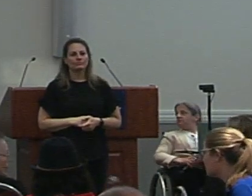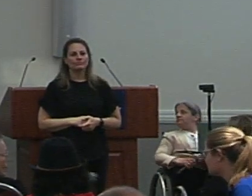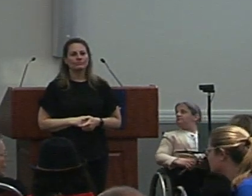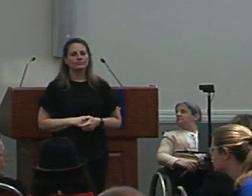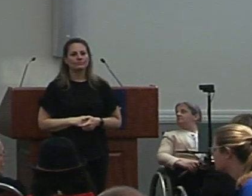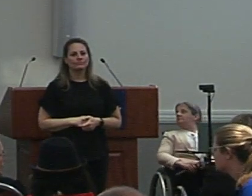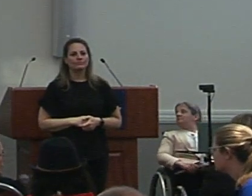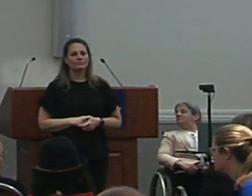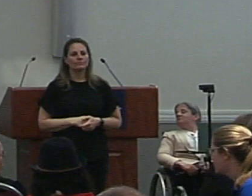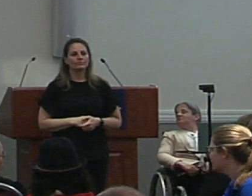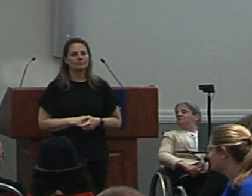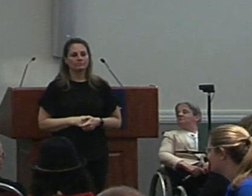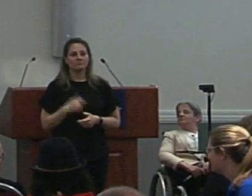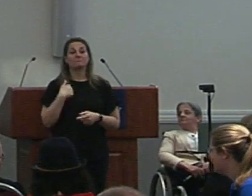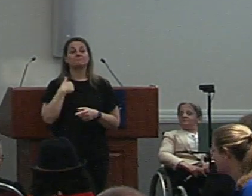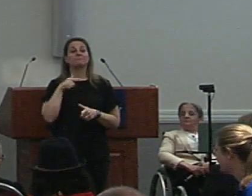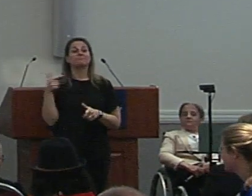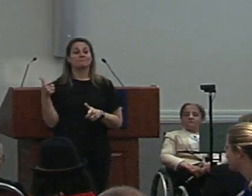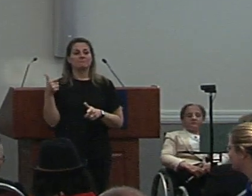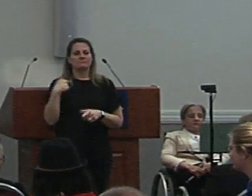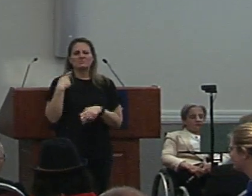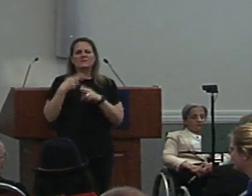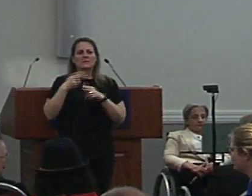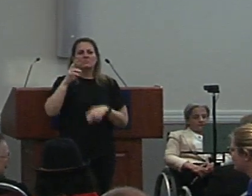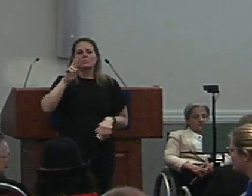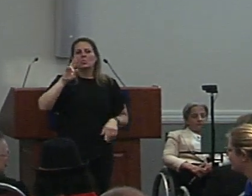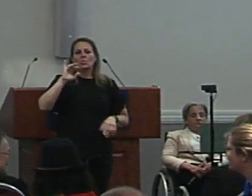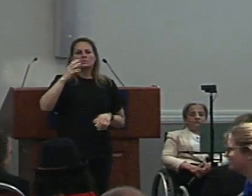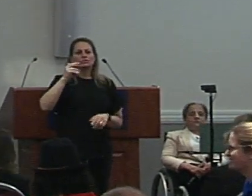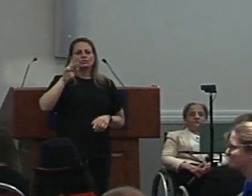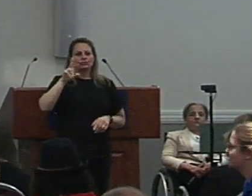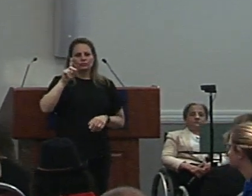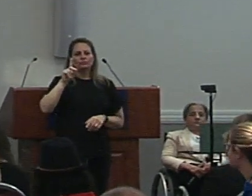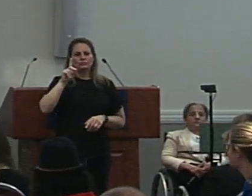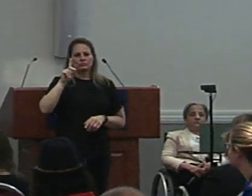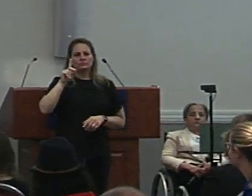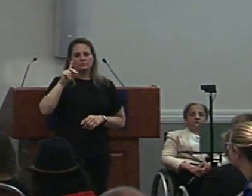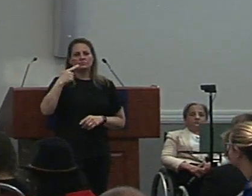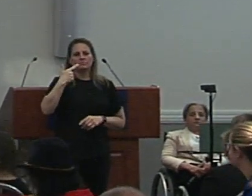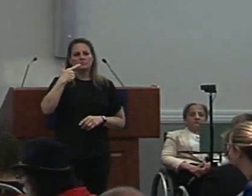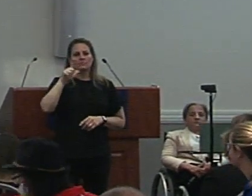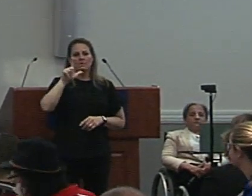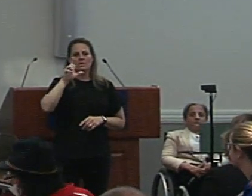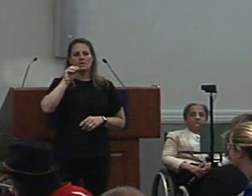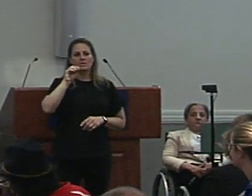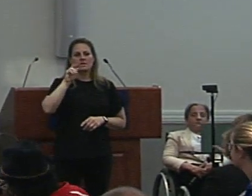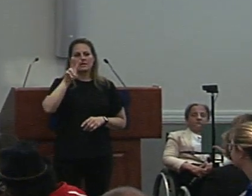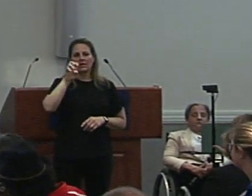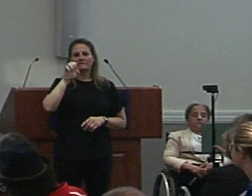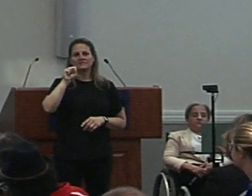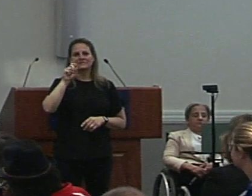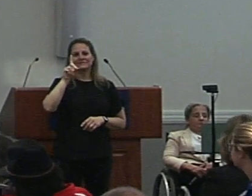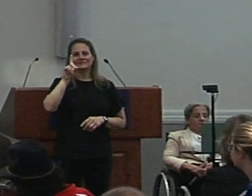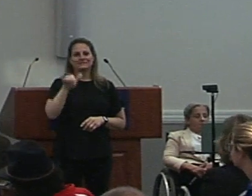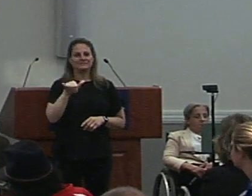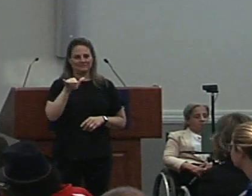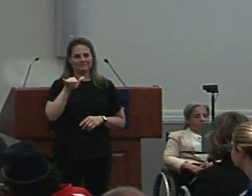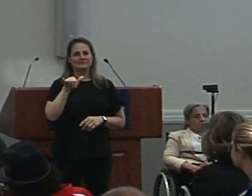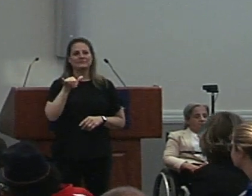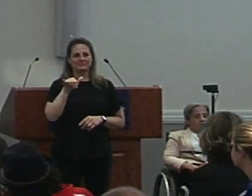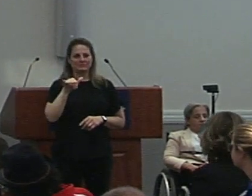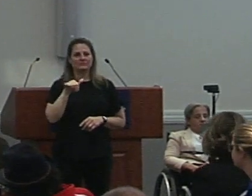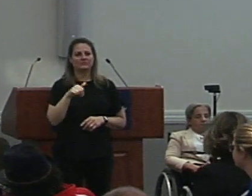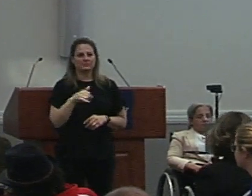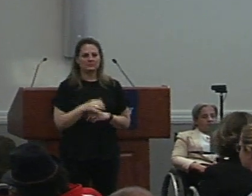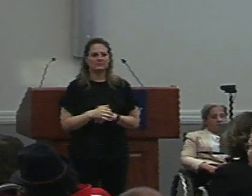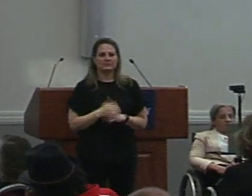My name is Richard Glovsky. I live in Back Bay, and my priority being on the commission is to do whatever